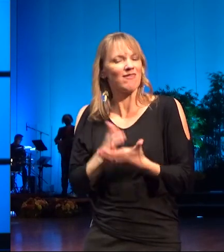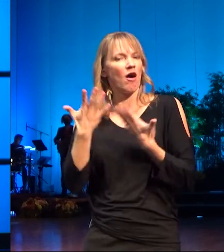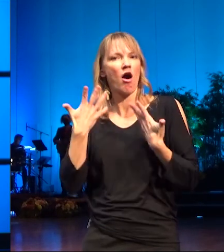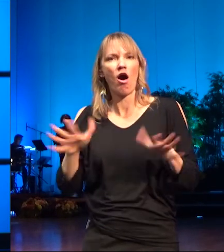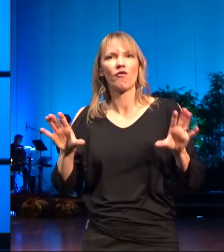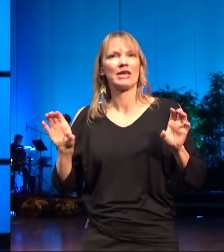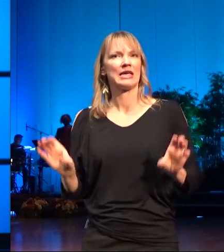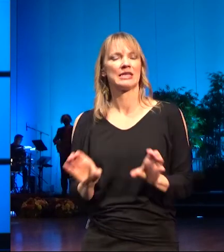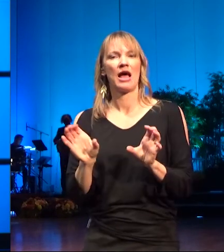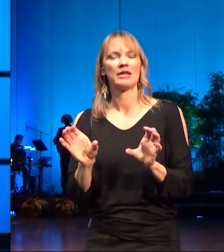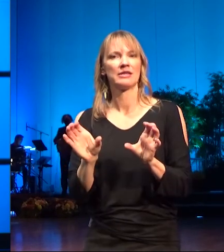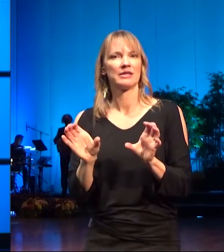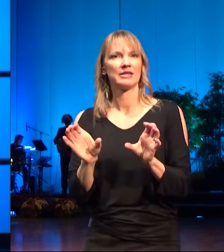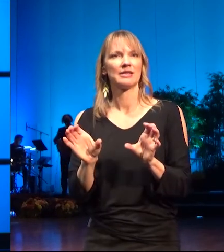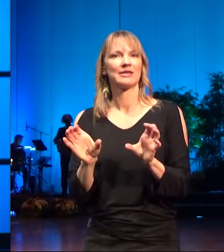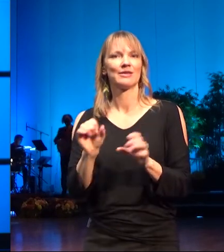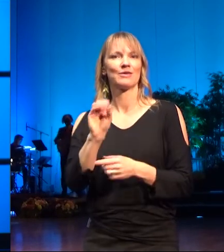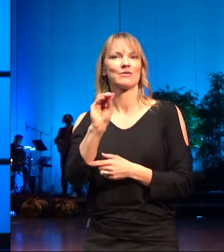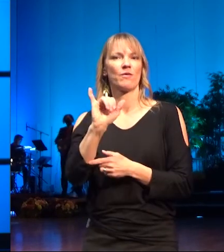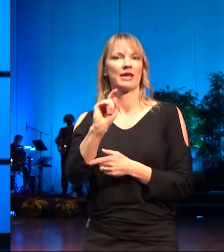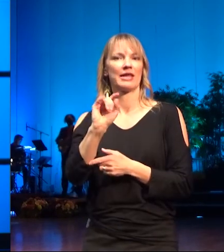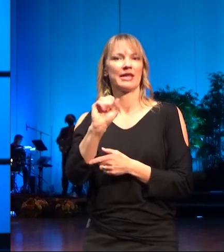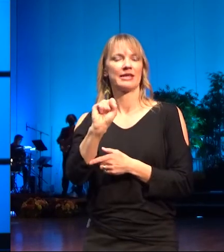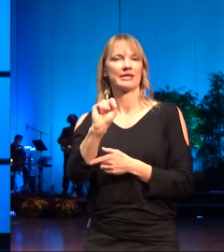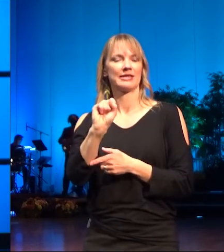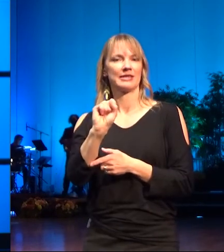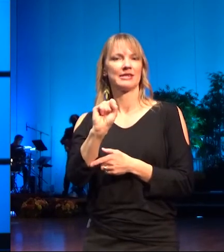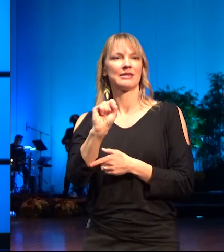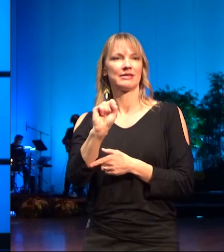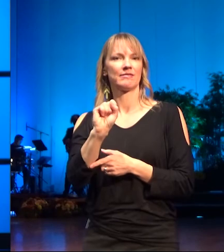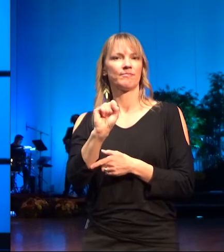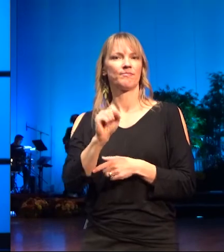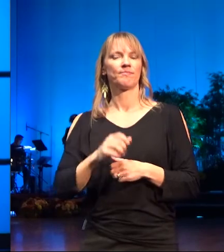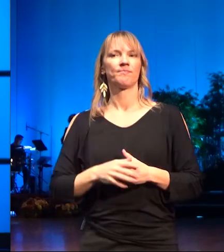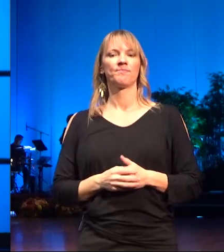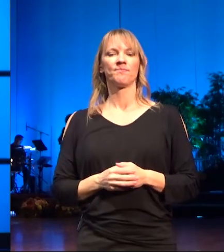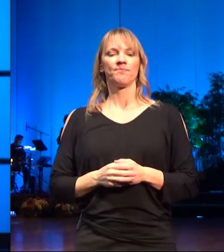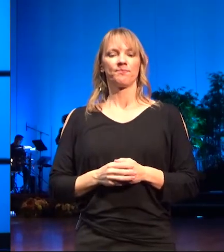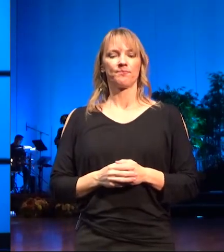I believe it is done. And so it is.